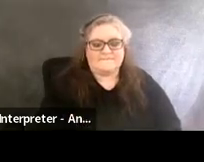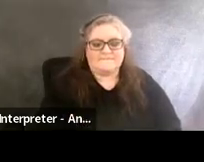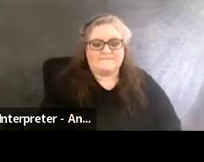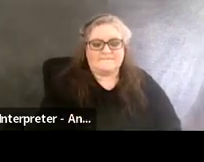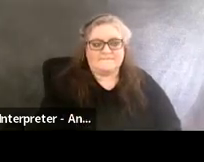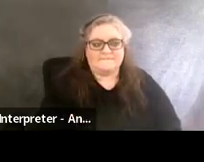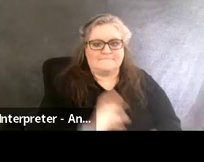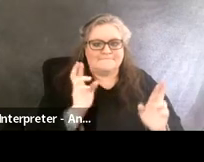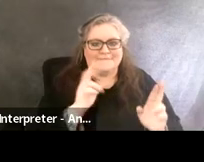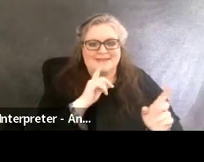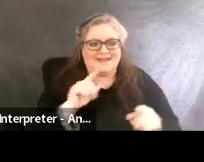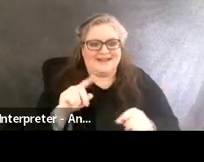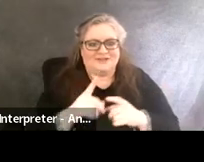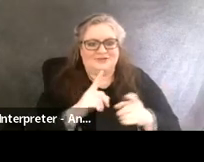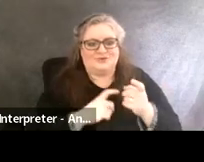I hope that answered the question.